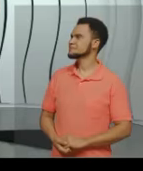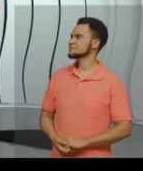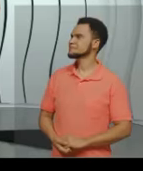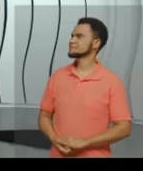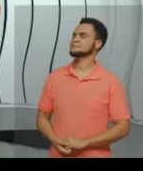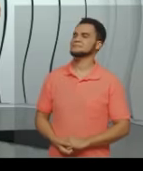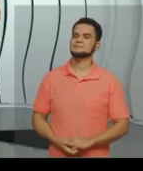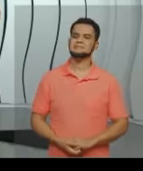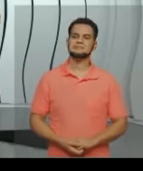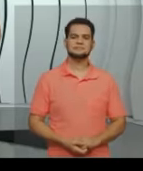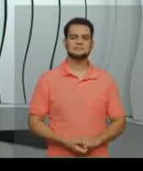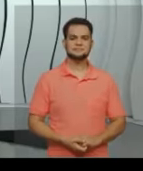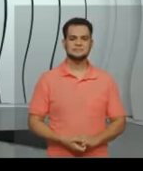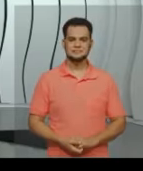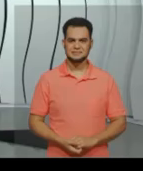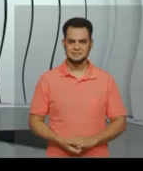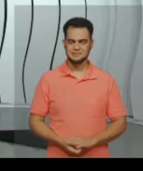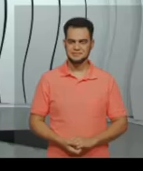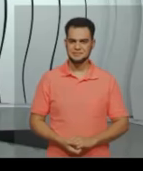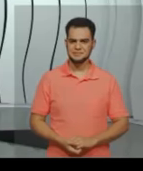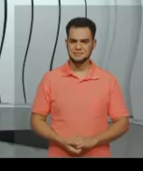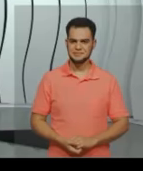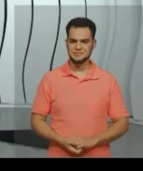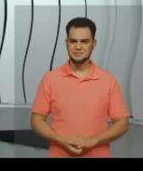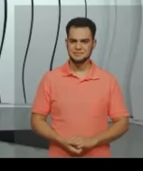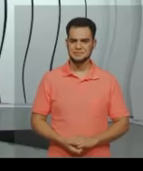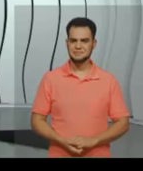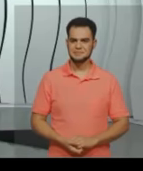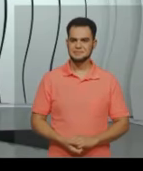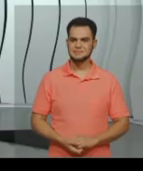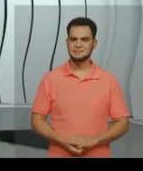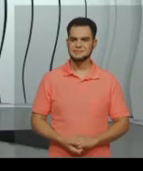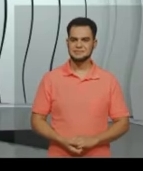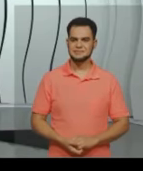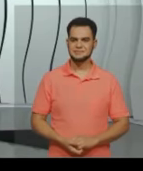touching your eyes, nose and mouth. And